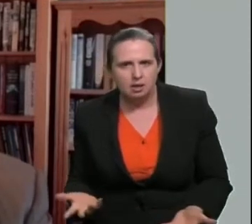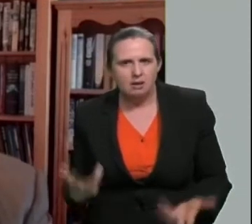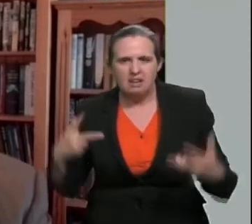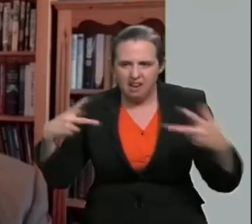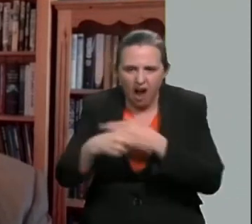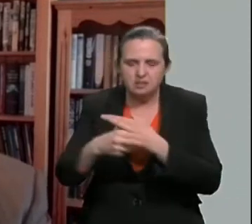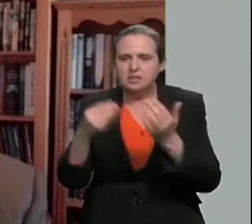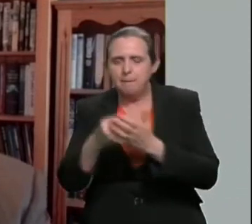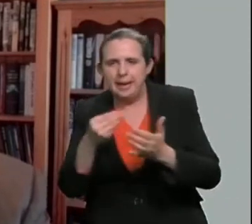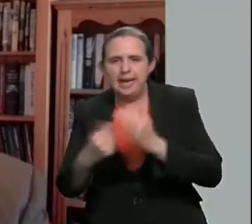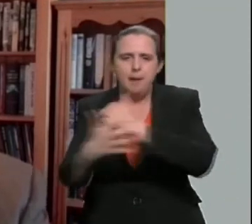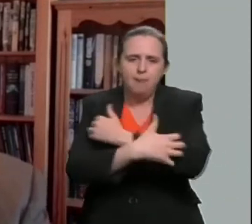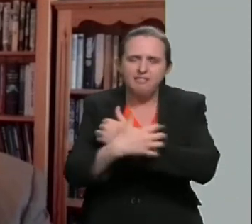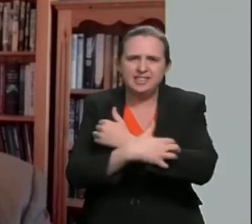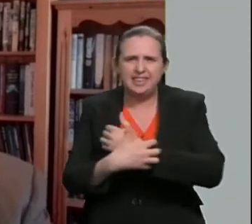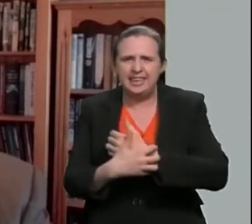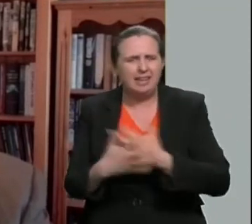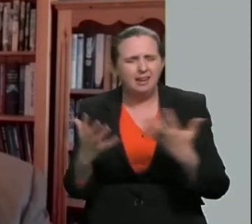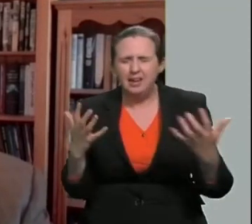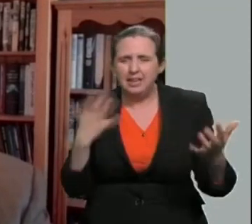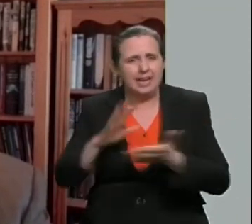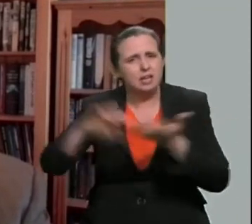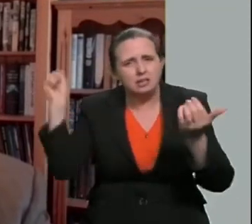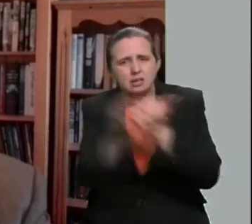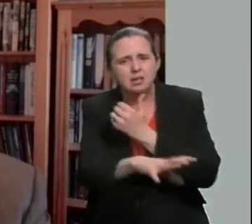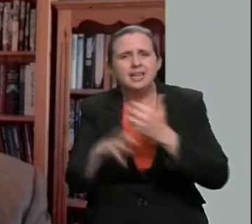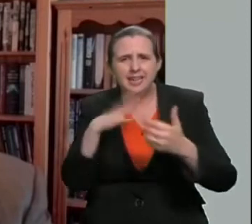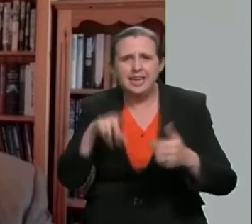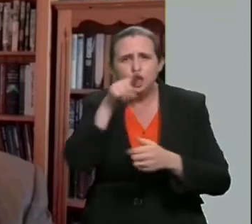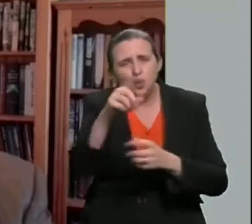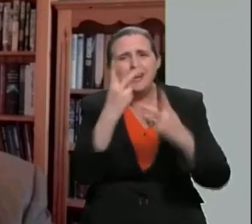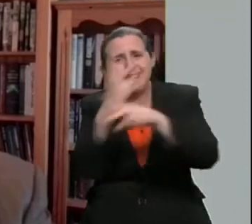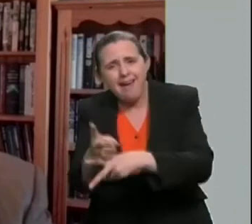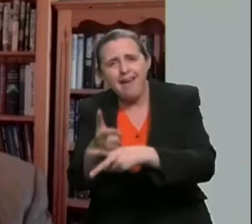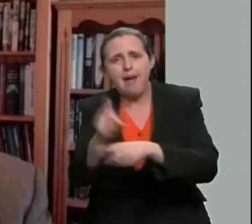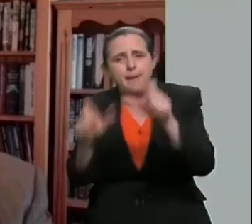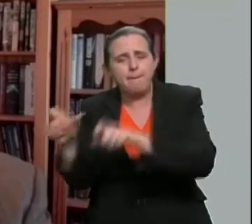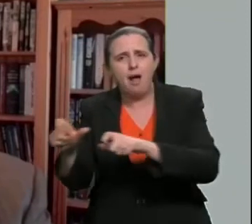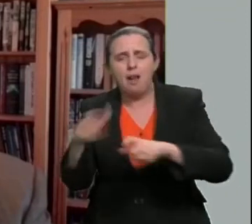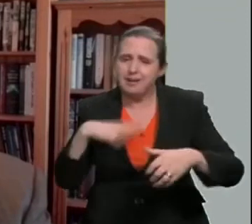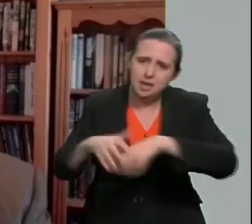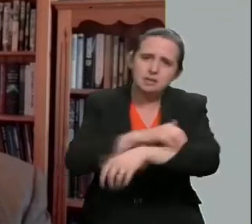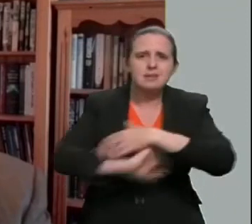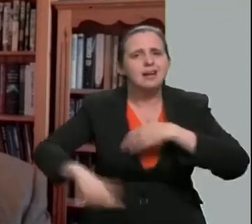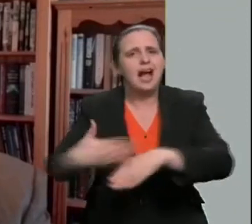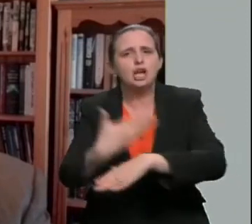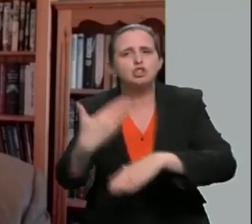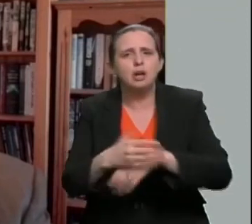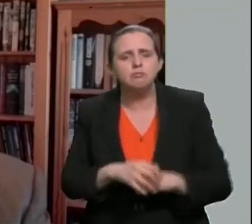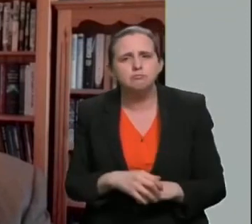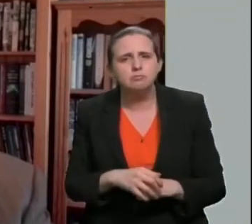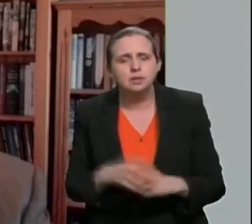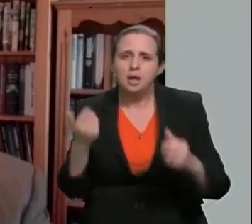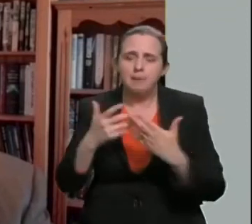empty words from a Prime Minister who simply doesn't care enough to act. Mr. Speaker, this morning a new report from Citizen Advice